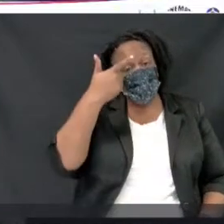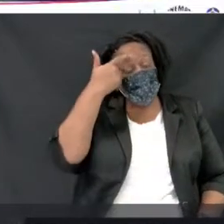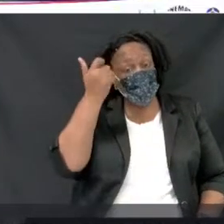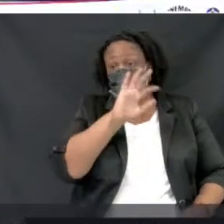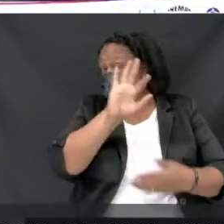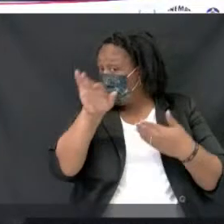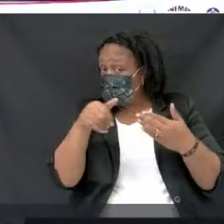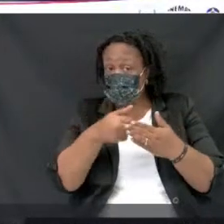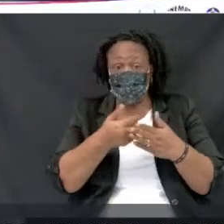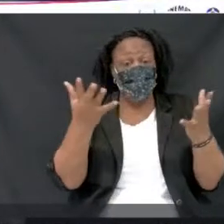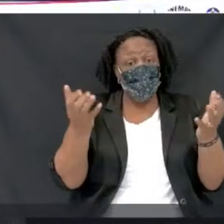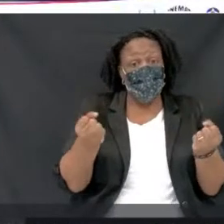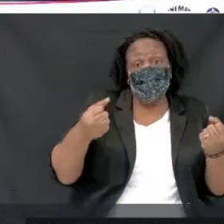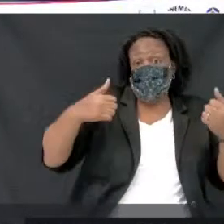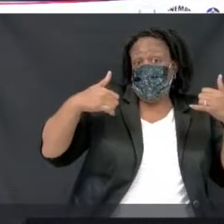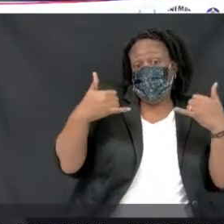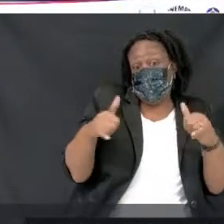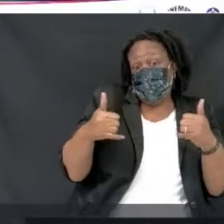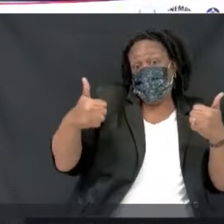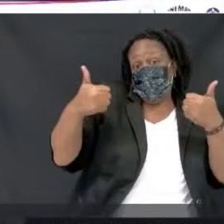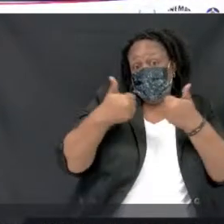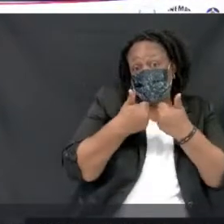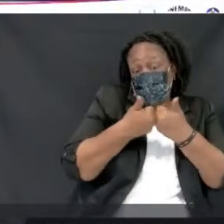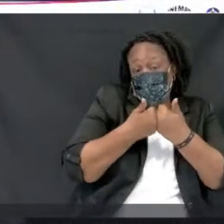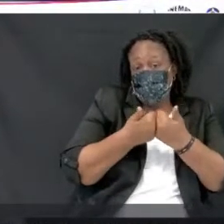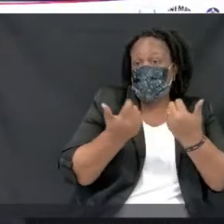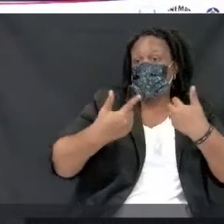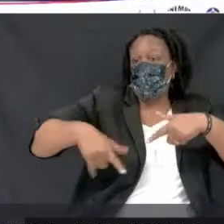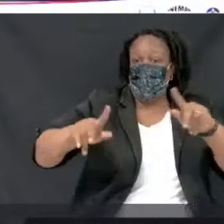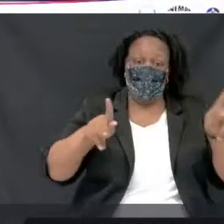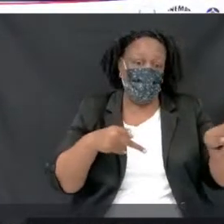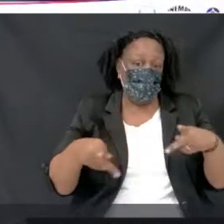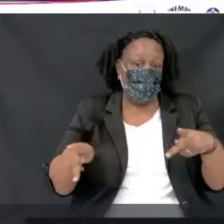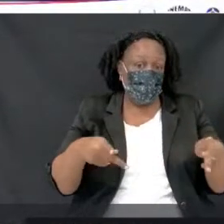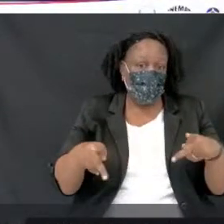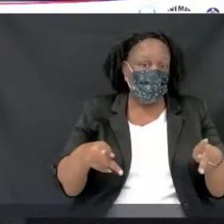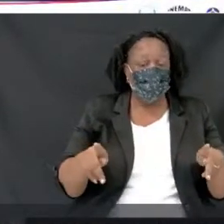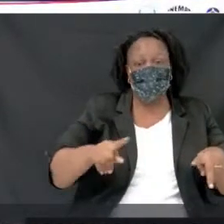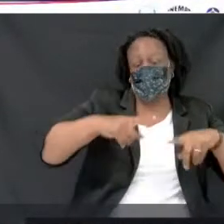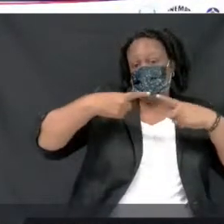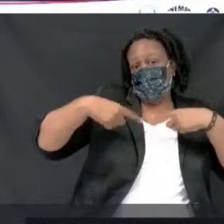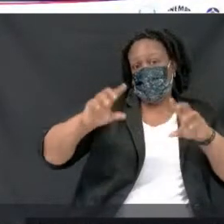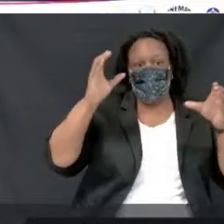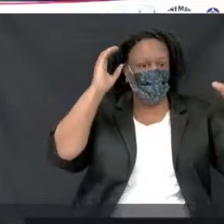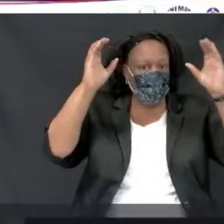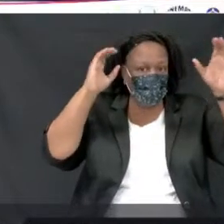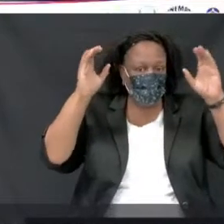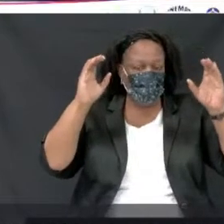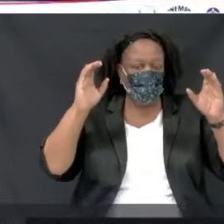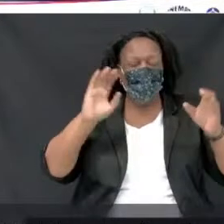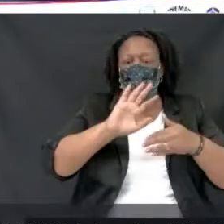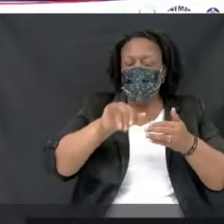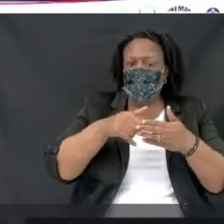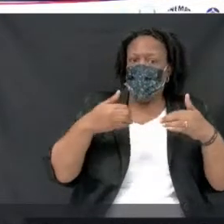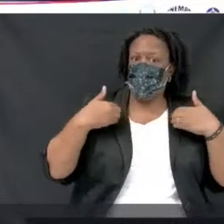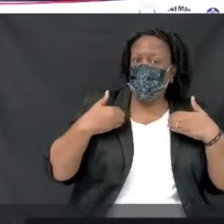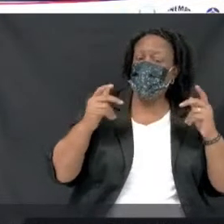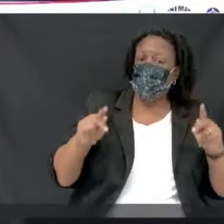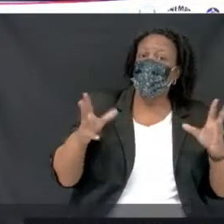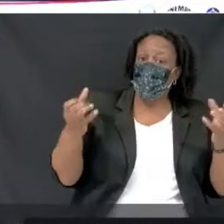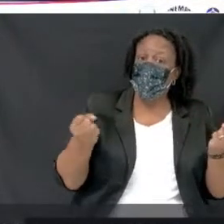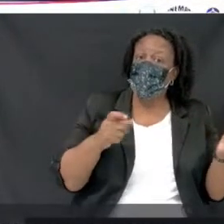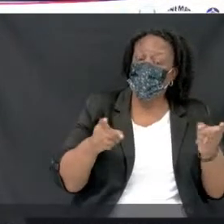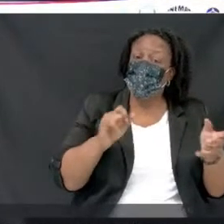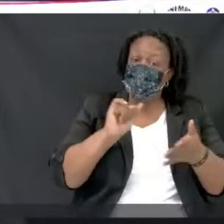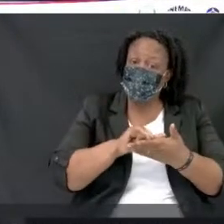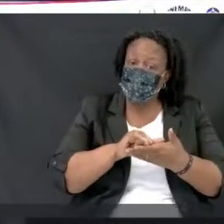play contact sports, frequent bars and on the strips, and also participate in carnival events. Unfortunately, it's the